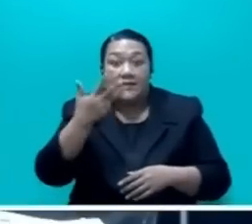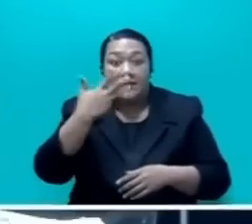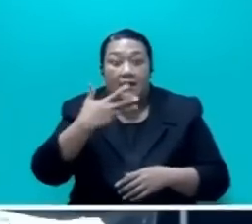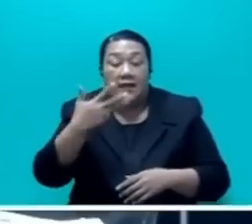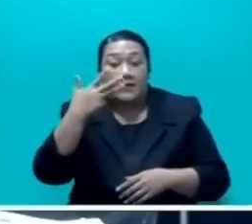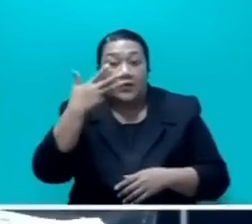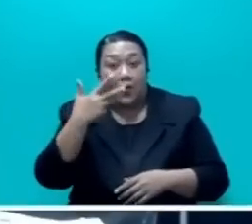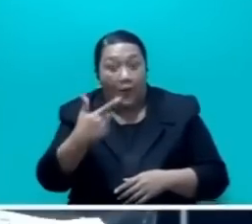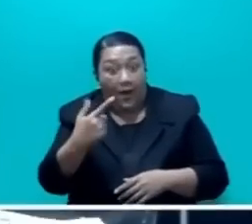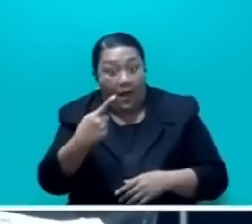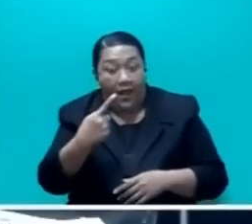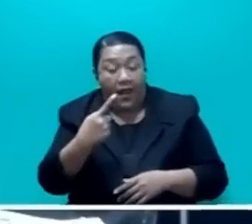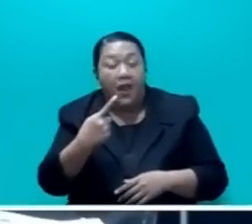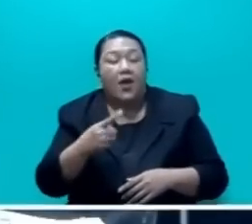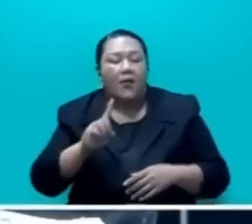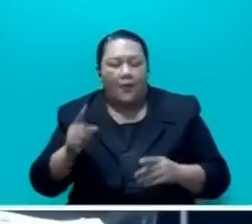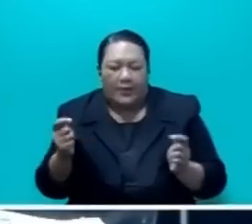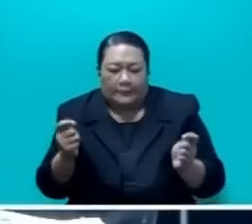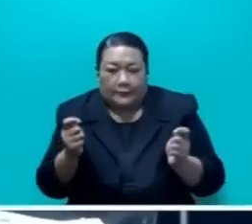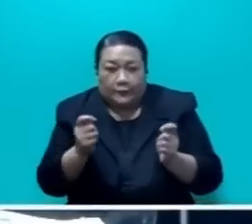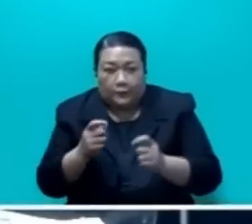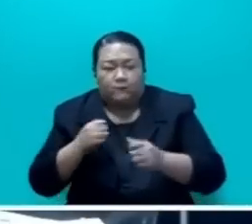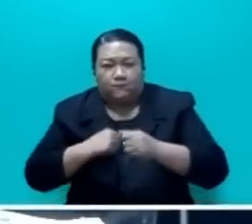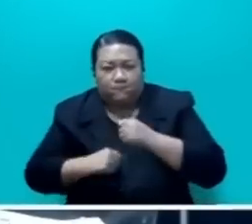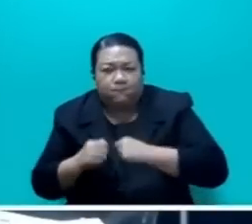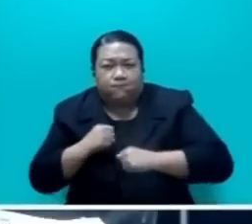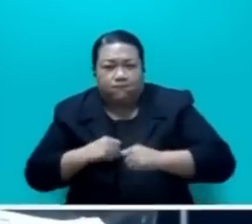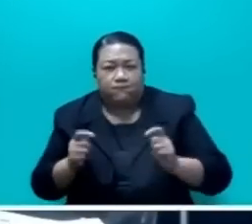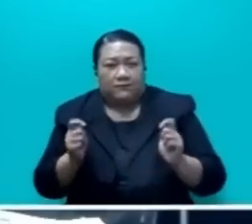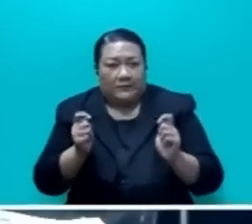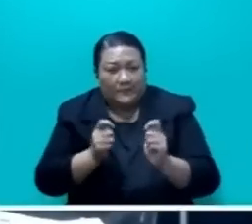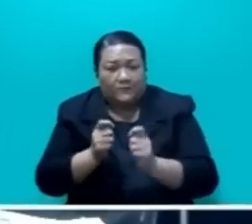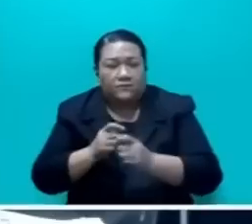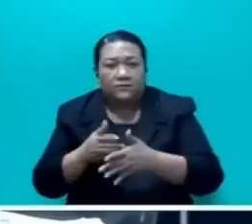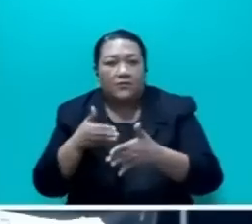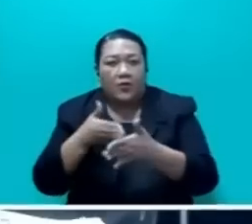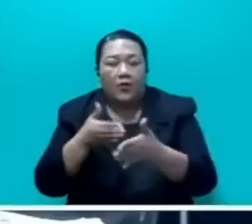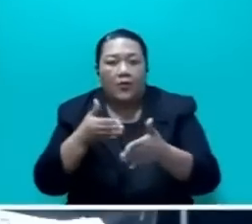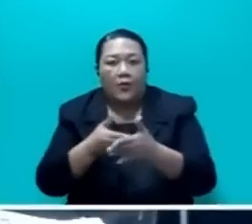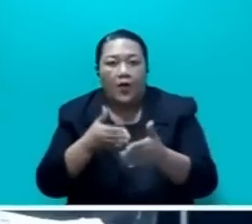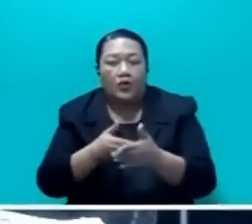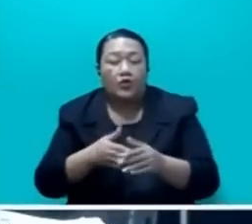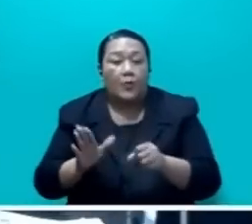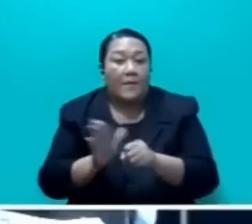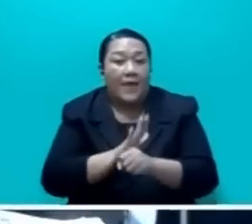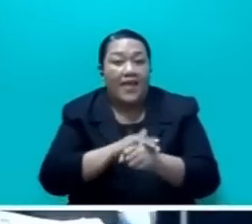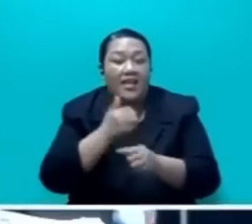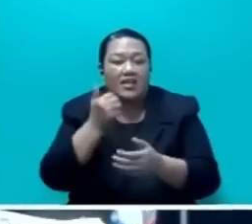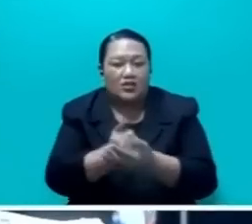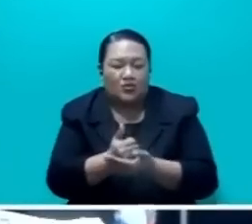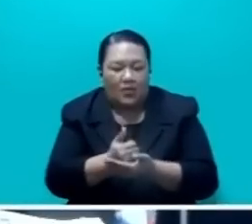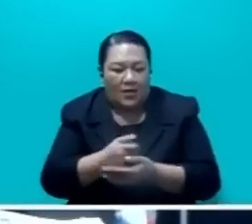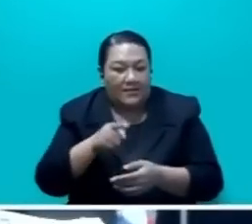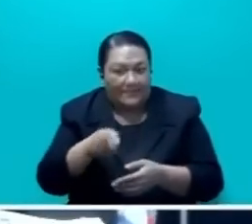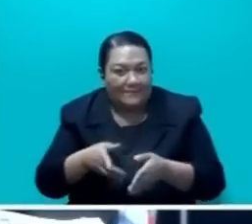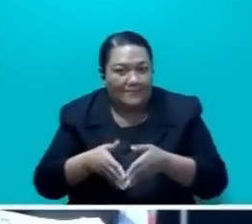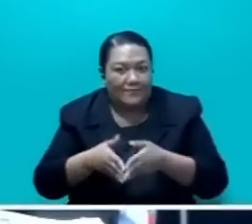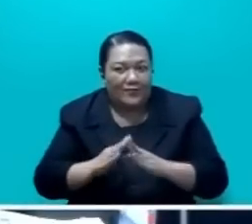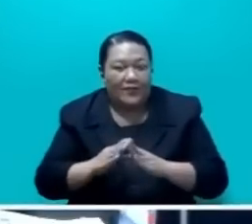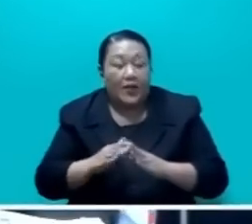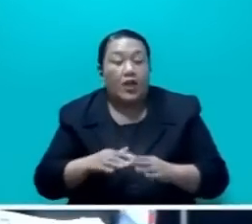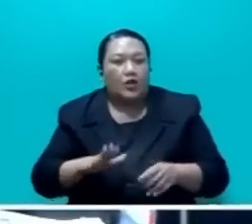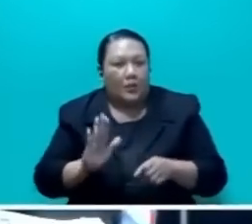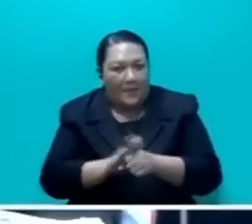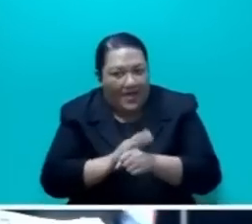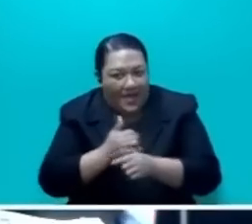excellence, building a culture of excellence, and aim at lifting the mediocre and casual attitude and staff to make the